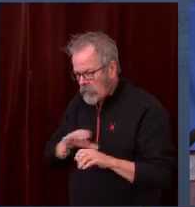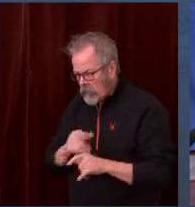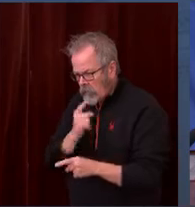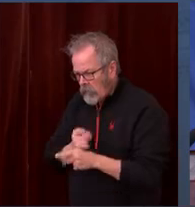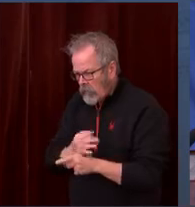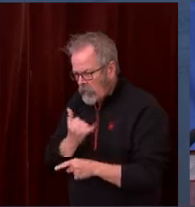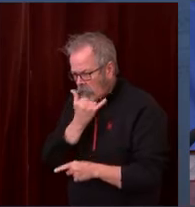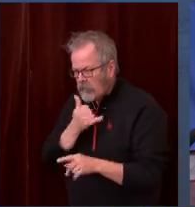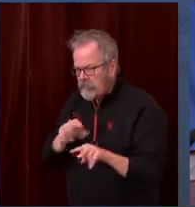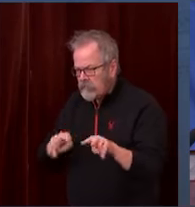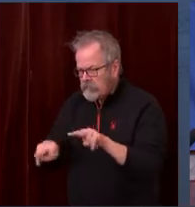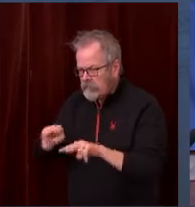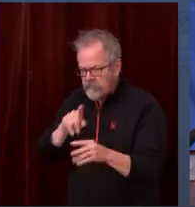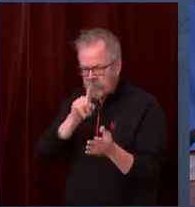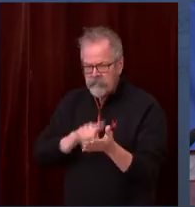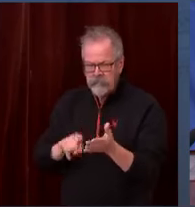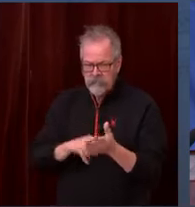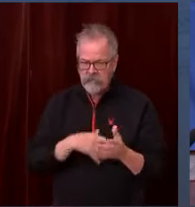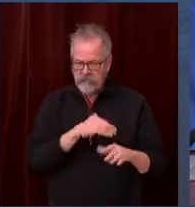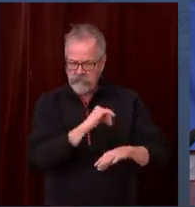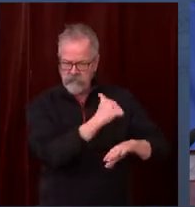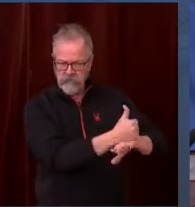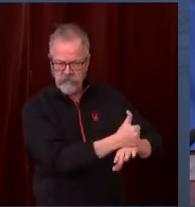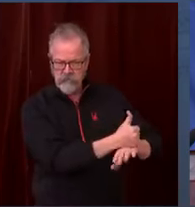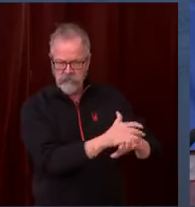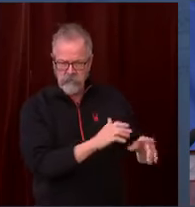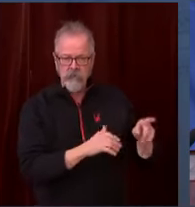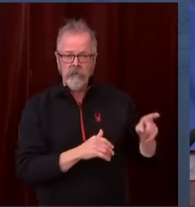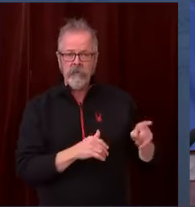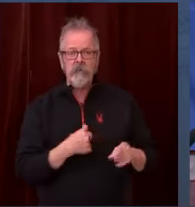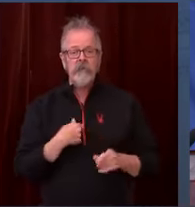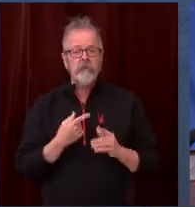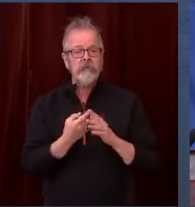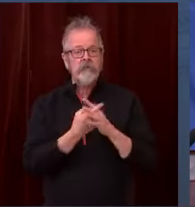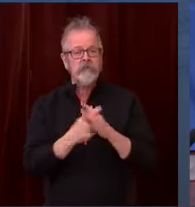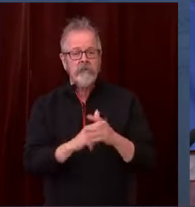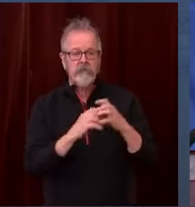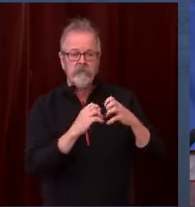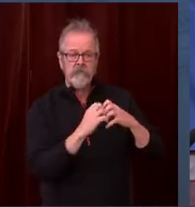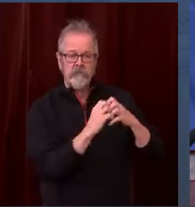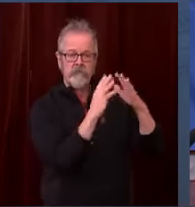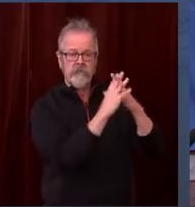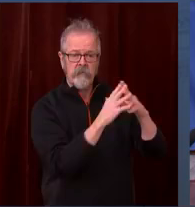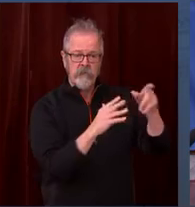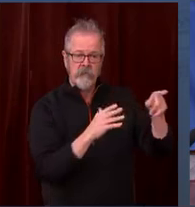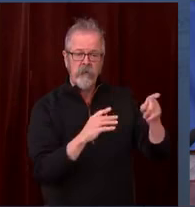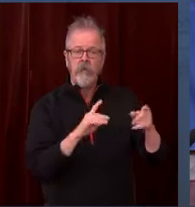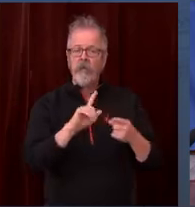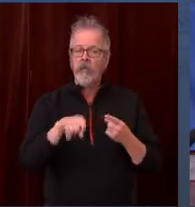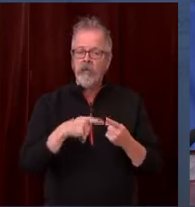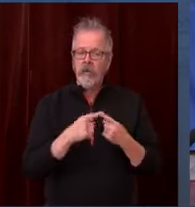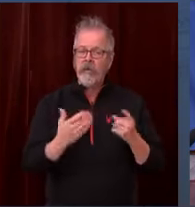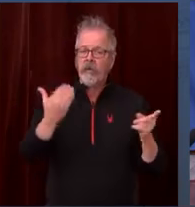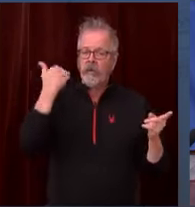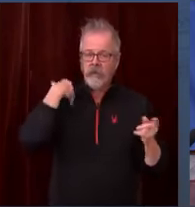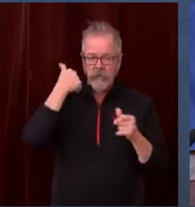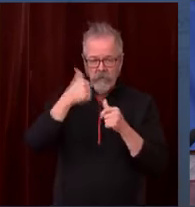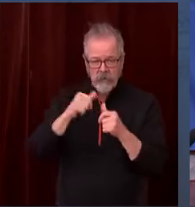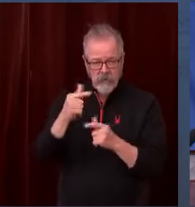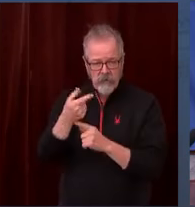the state can improve the independence of our investigations and in the decisions to prosecute or not to